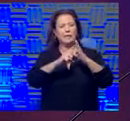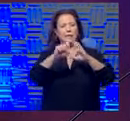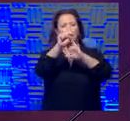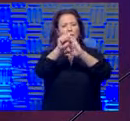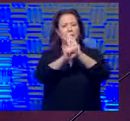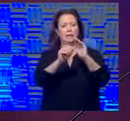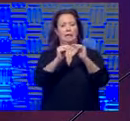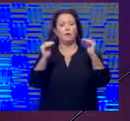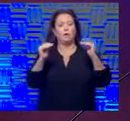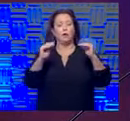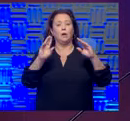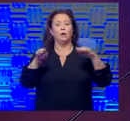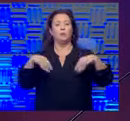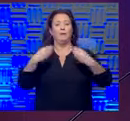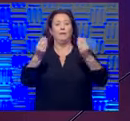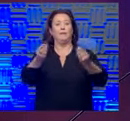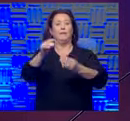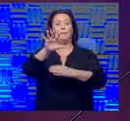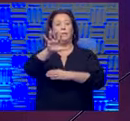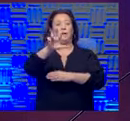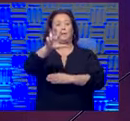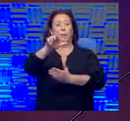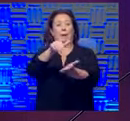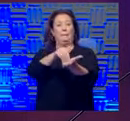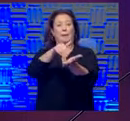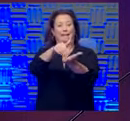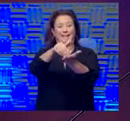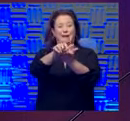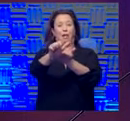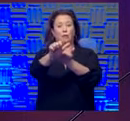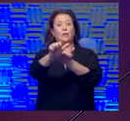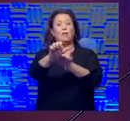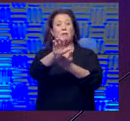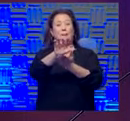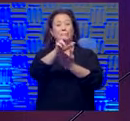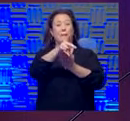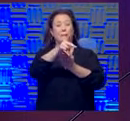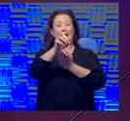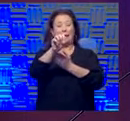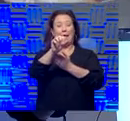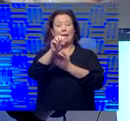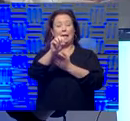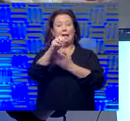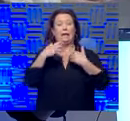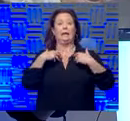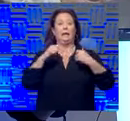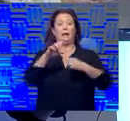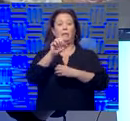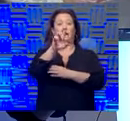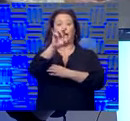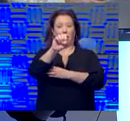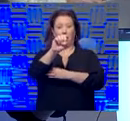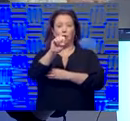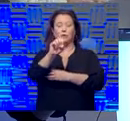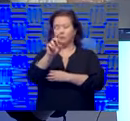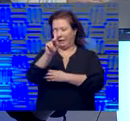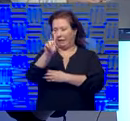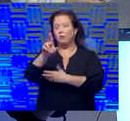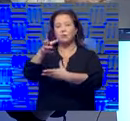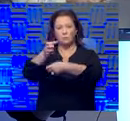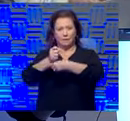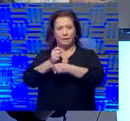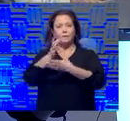We've distributed $53 million worth of PPE to healthcare facilities and yes, first and we've responders. been some of the beneficiaries, and thank you. Yeah,